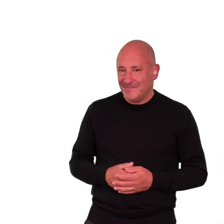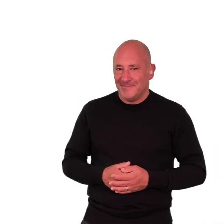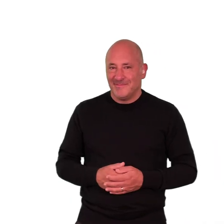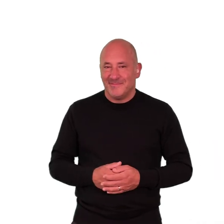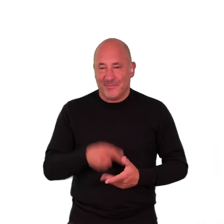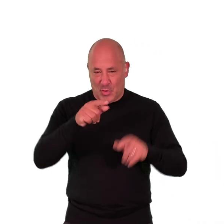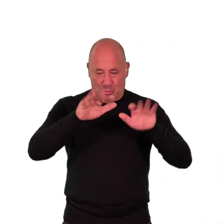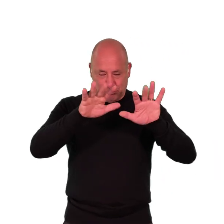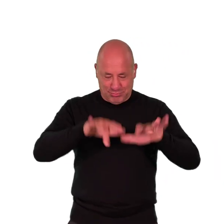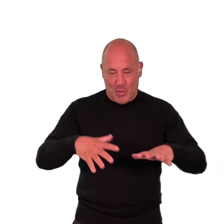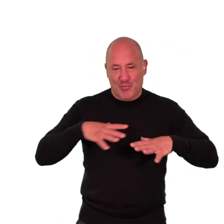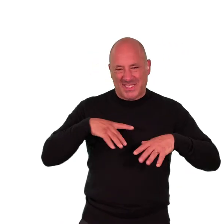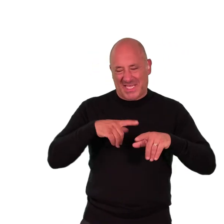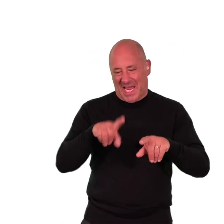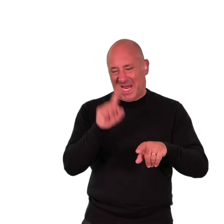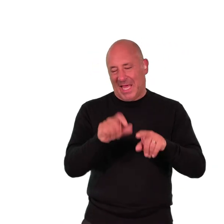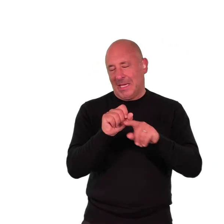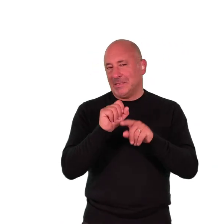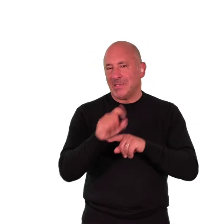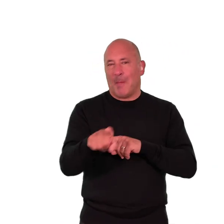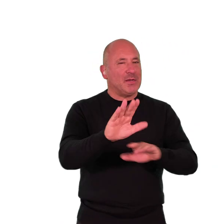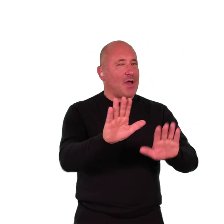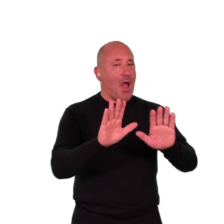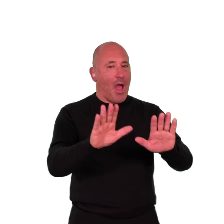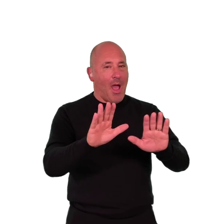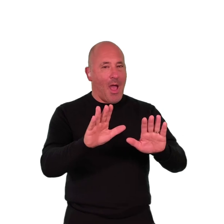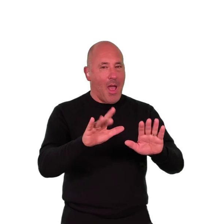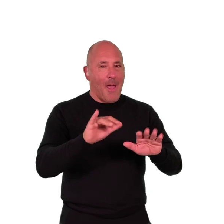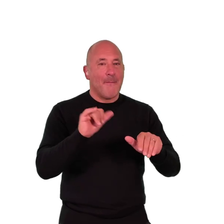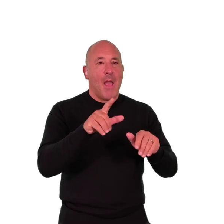Top tip 8. Before you submit your